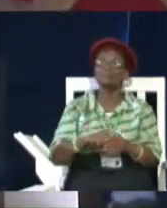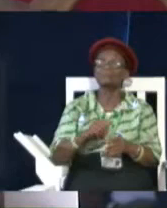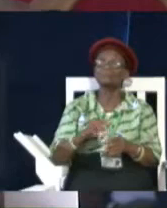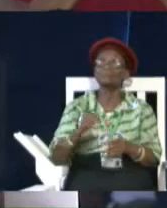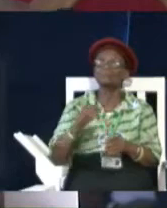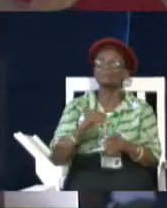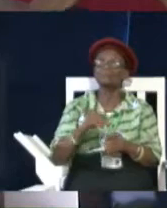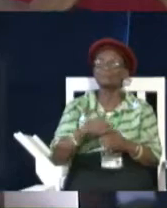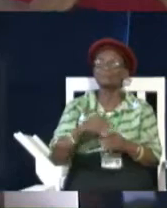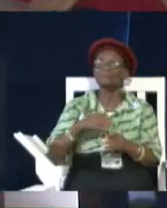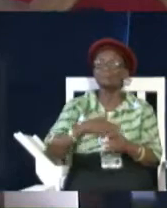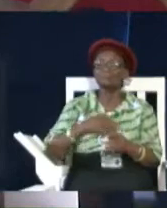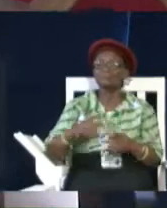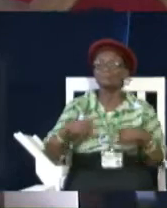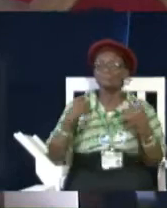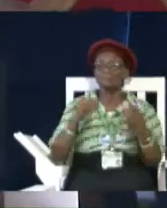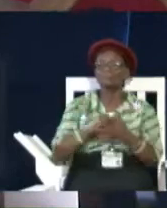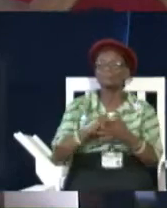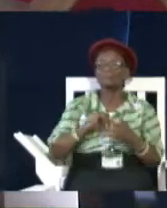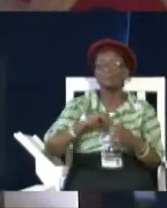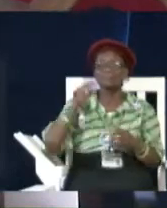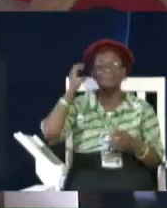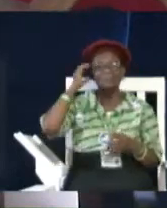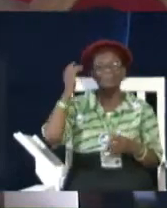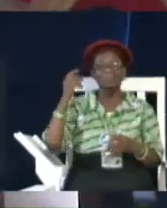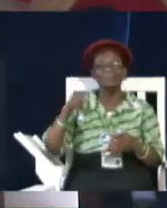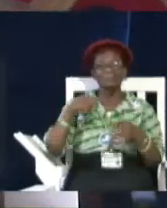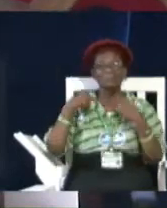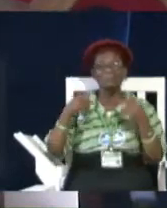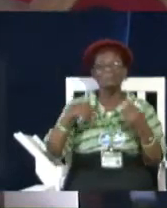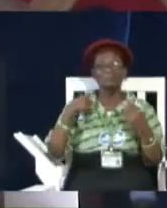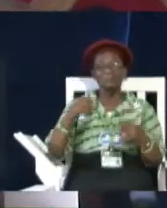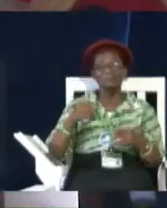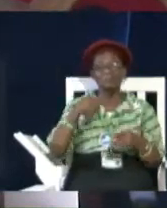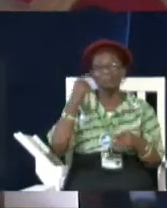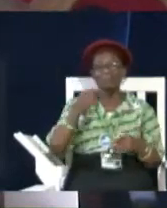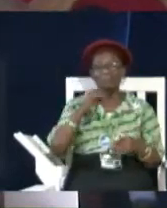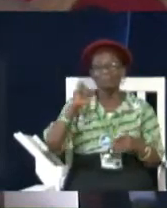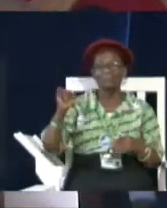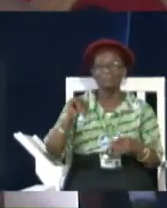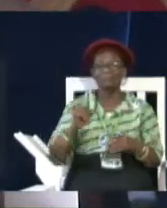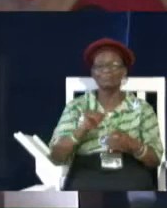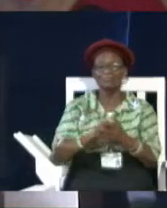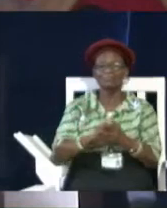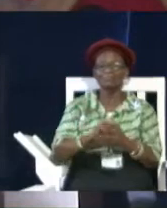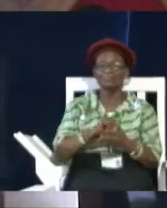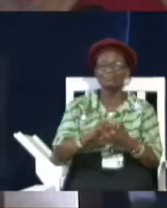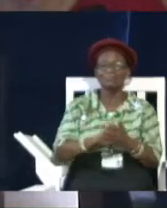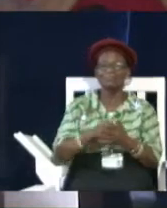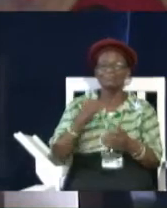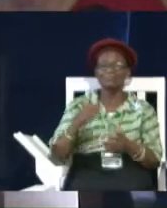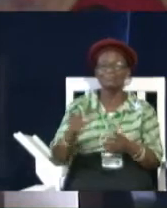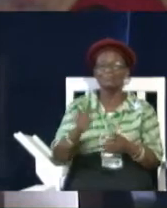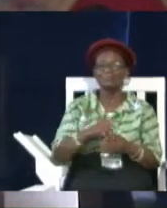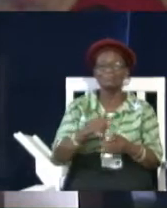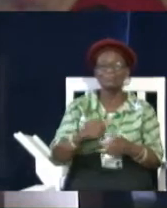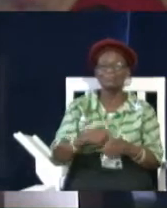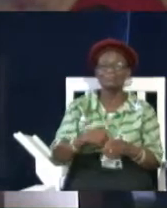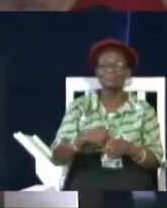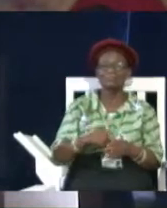those of you who have come to church this Sunday, please remember, don't come next